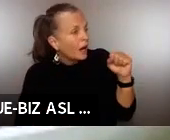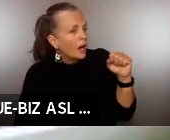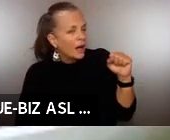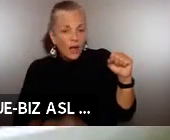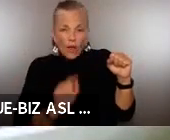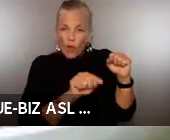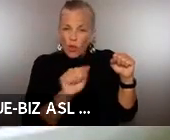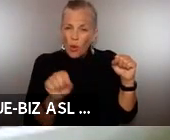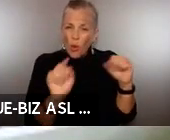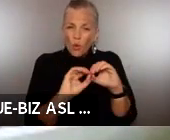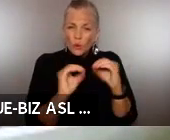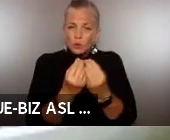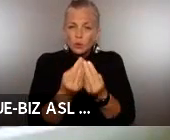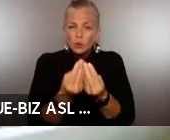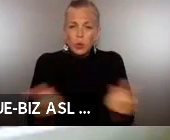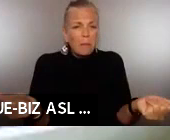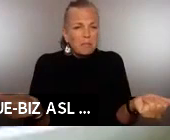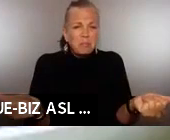away.